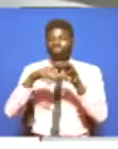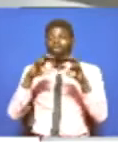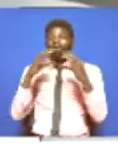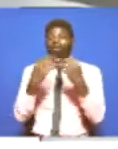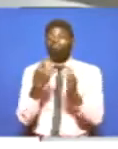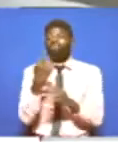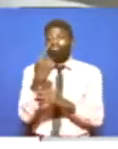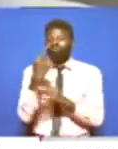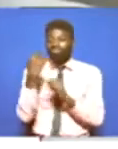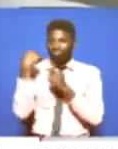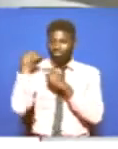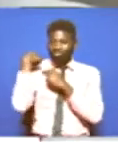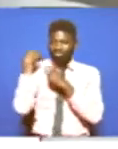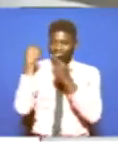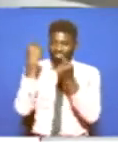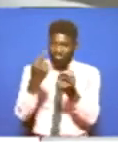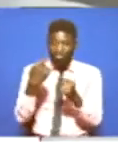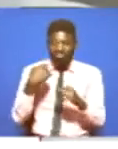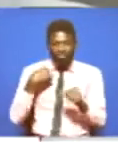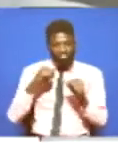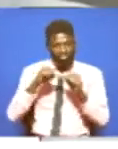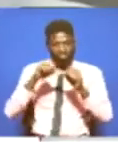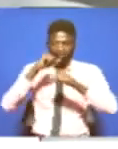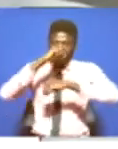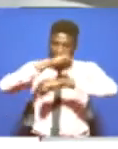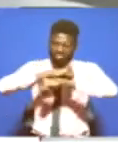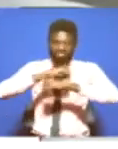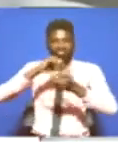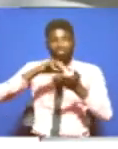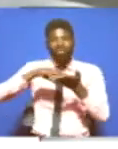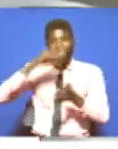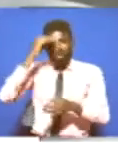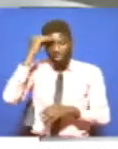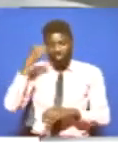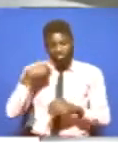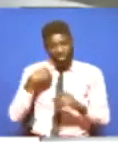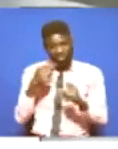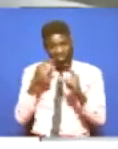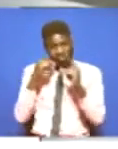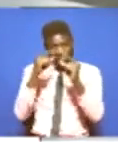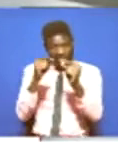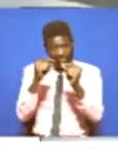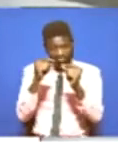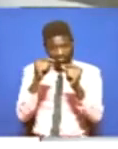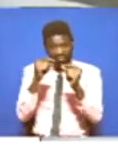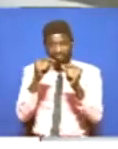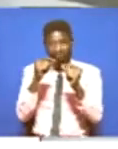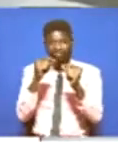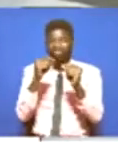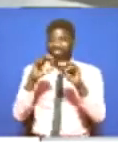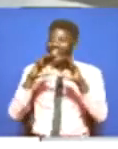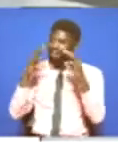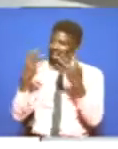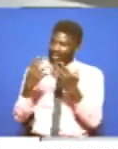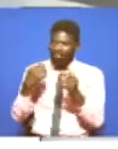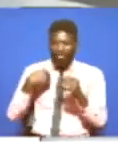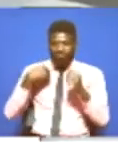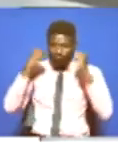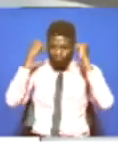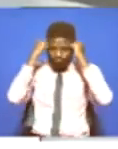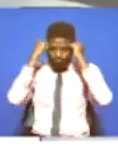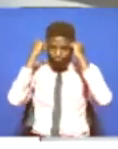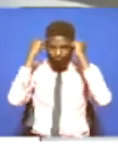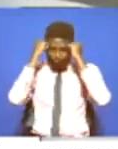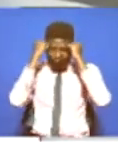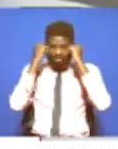now, I'm still in school, because let me tell you, the academic classes I went through, the common entrance,